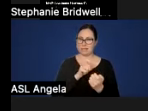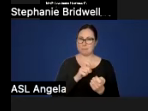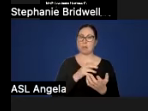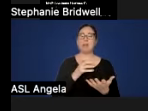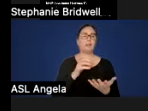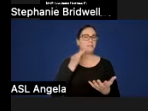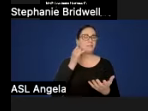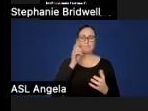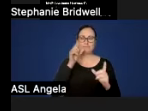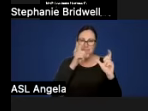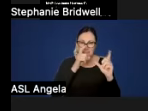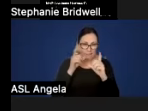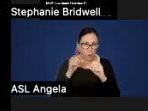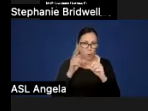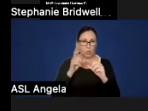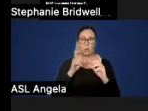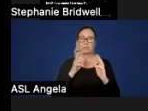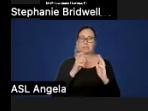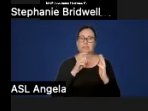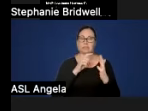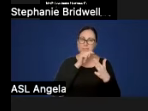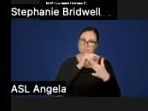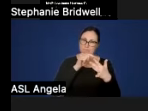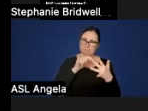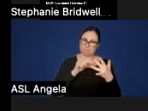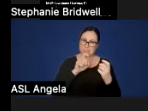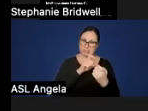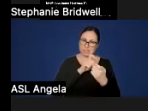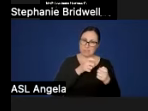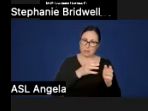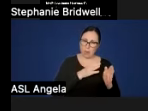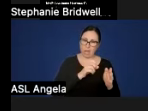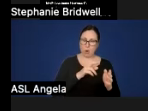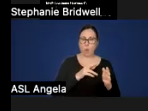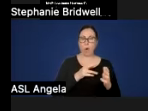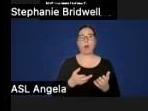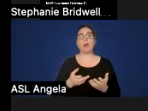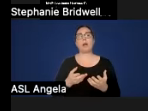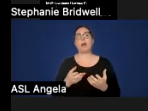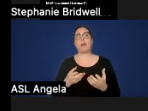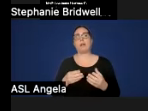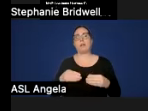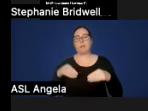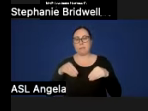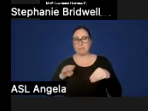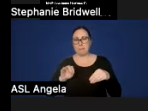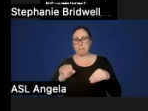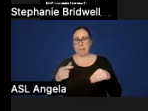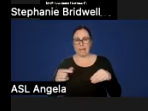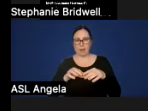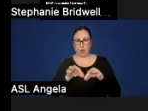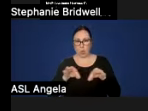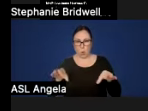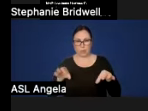type of way, right, if you're gathering evidence, or close the bag in this certain way, right? That's not what we're talking about, right? And